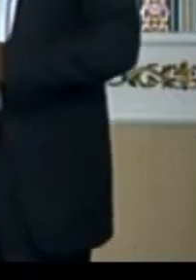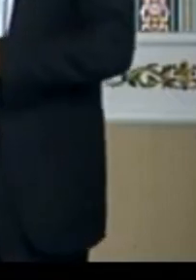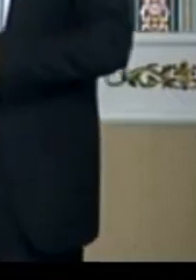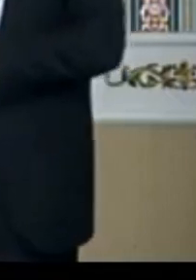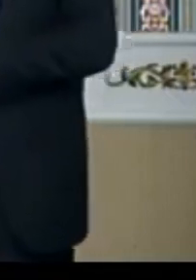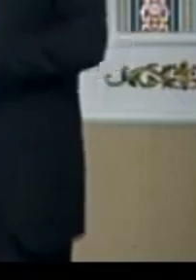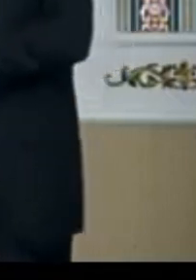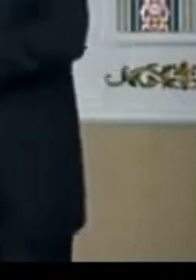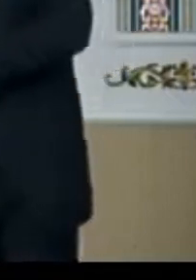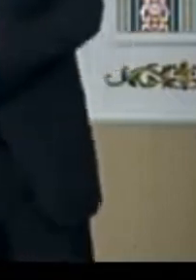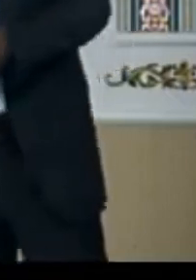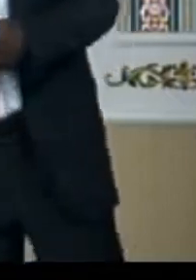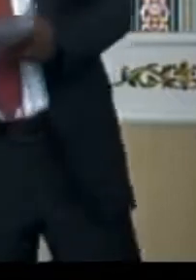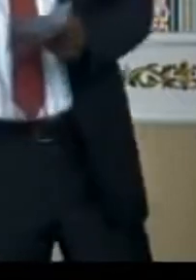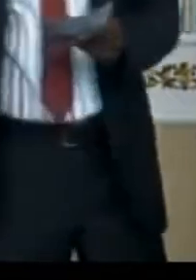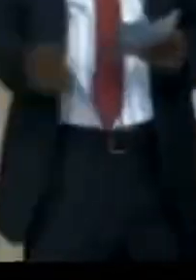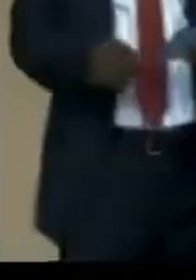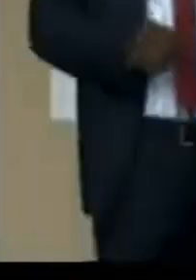hear from her.